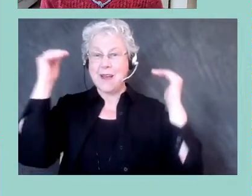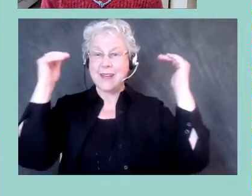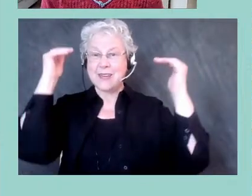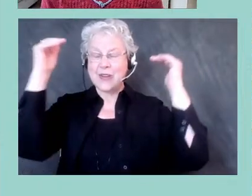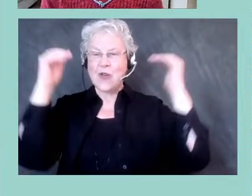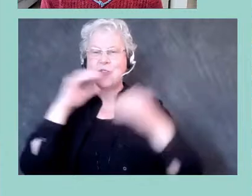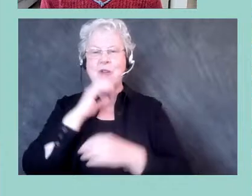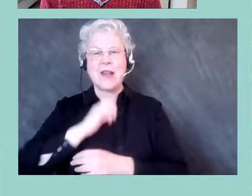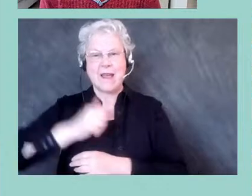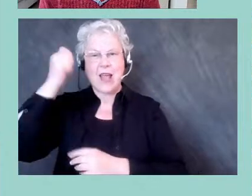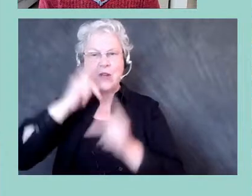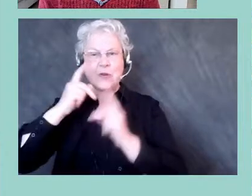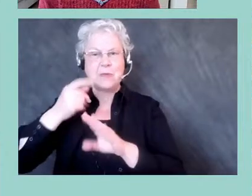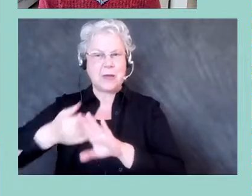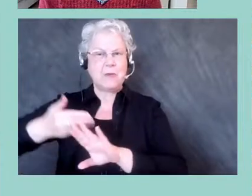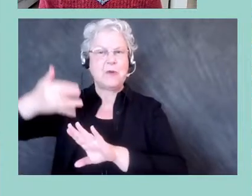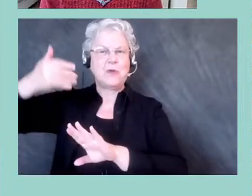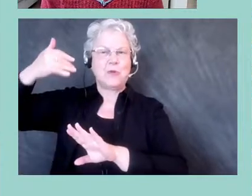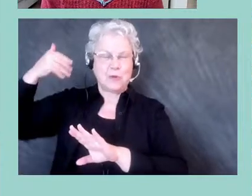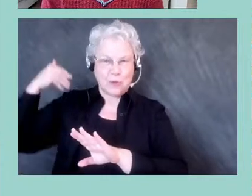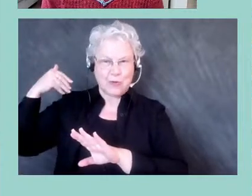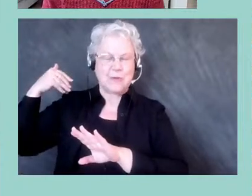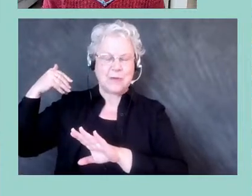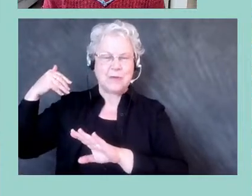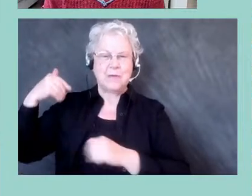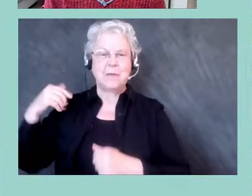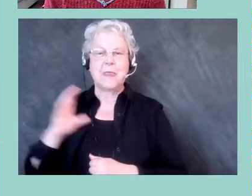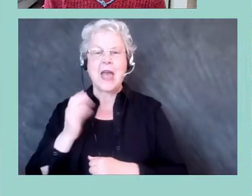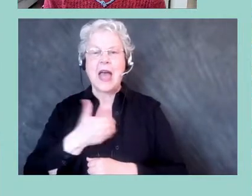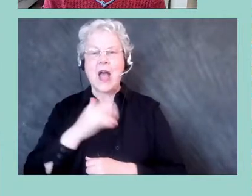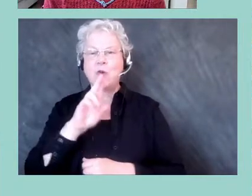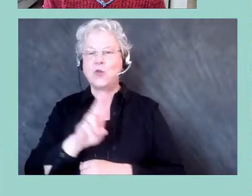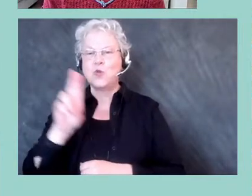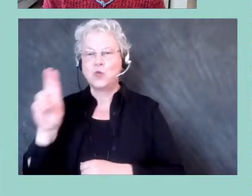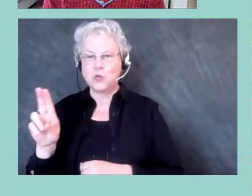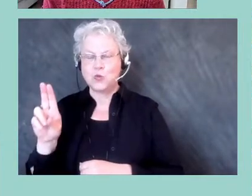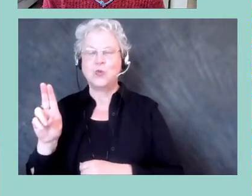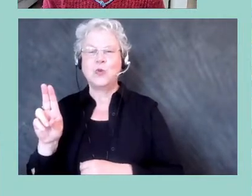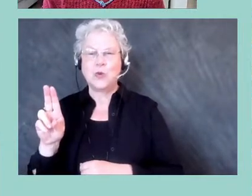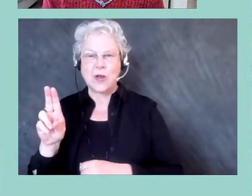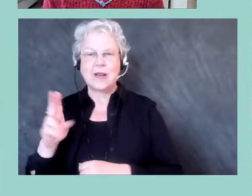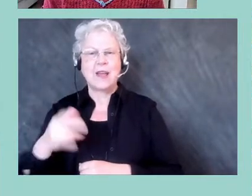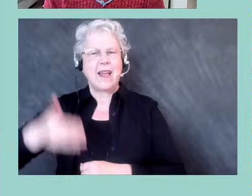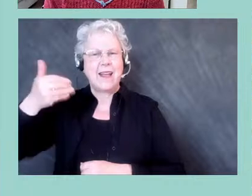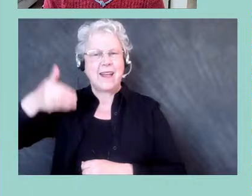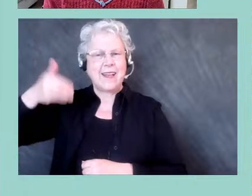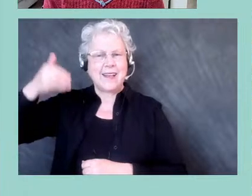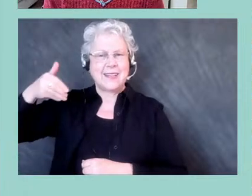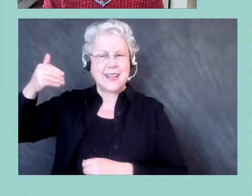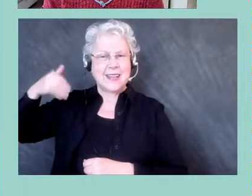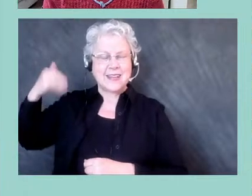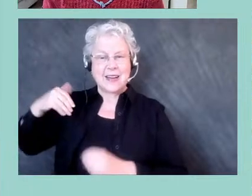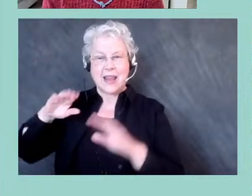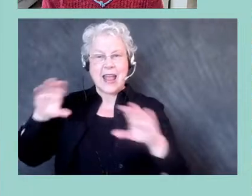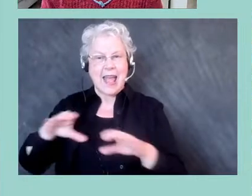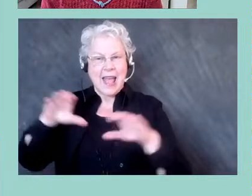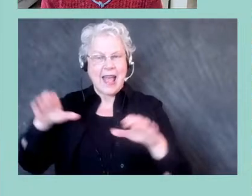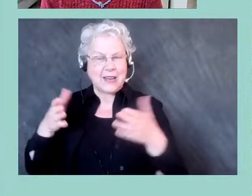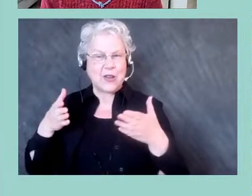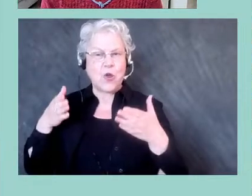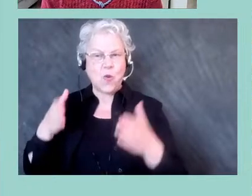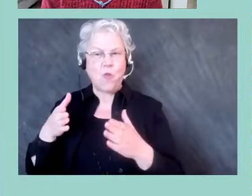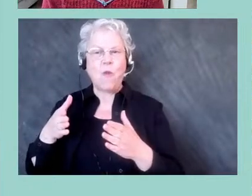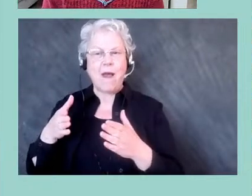us. Our Unitarian Universalist ancestors acted in ways that impacted their future,